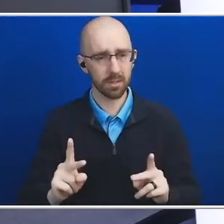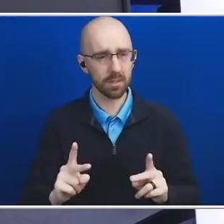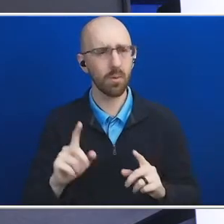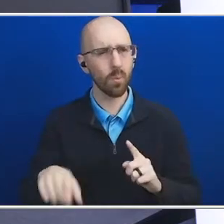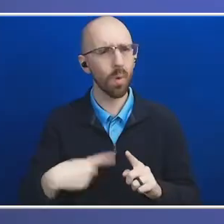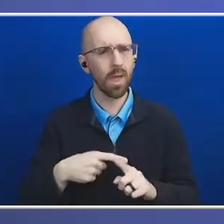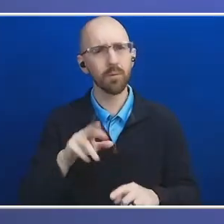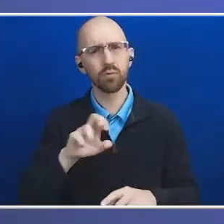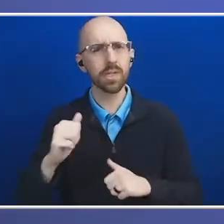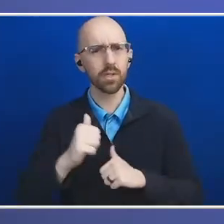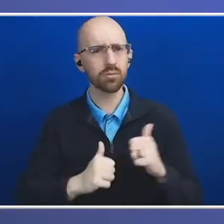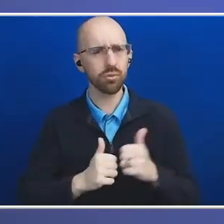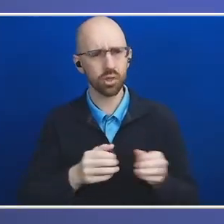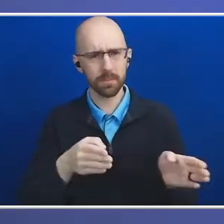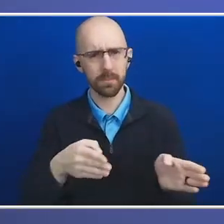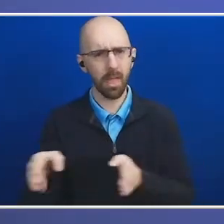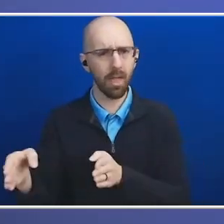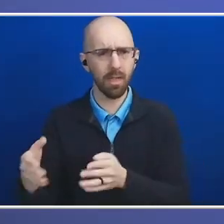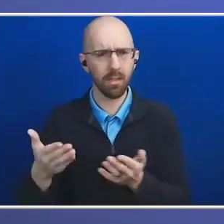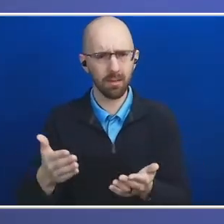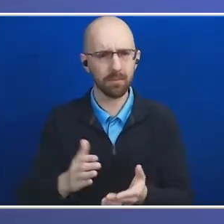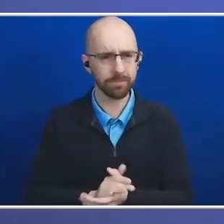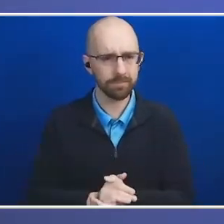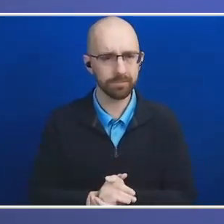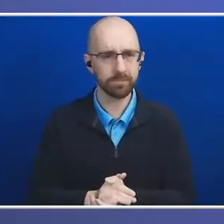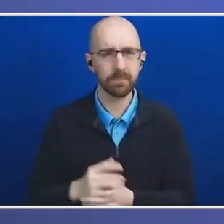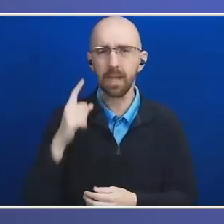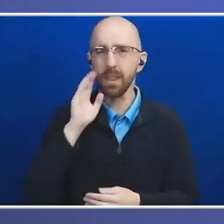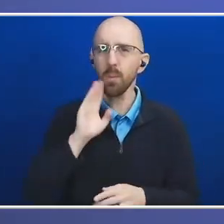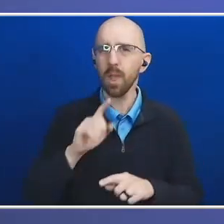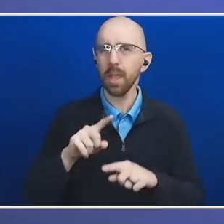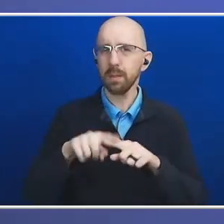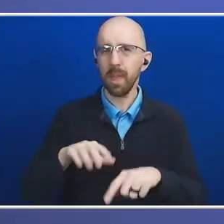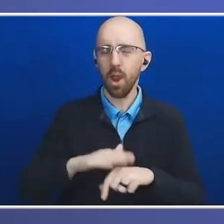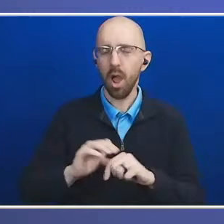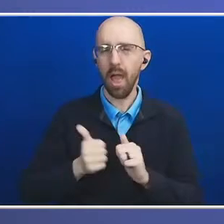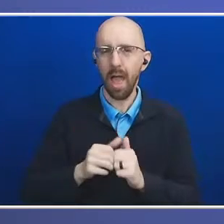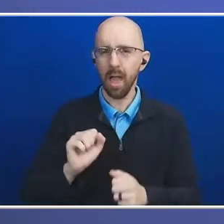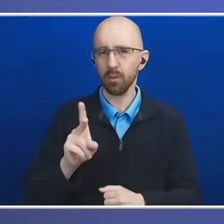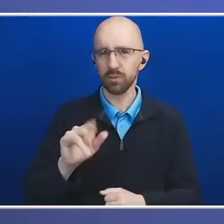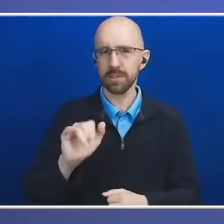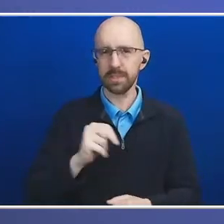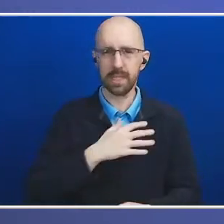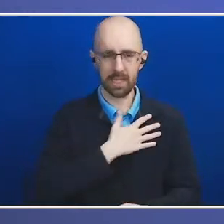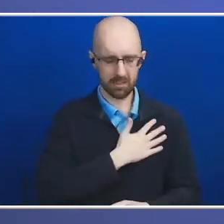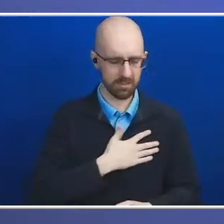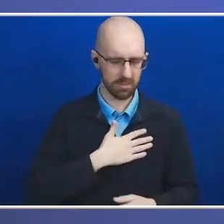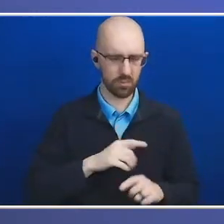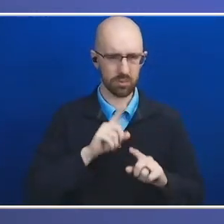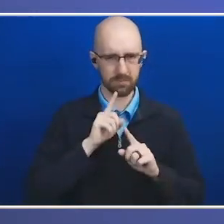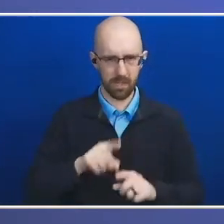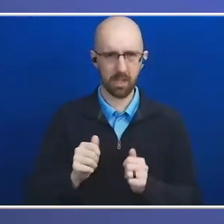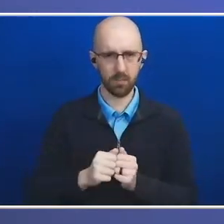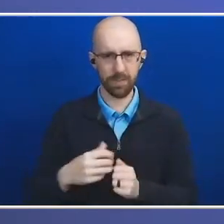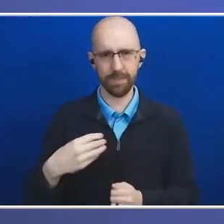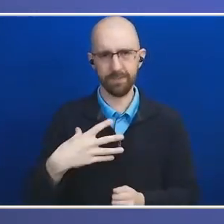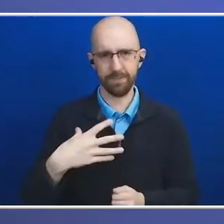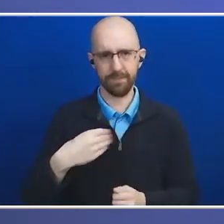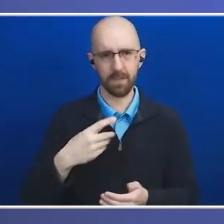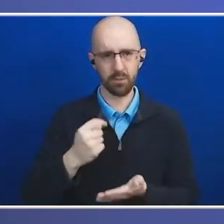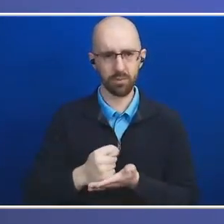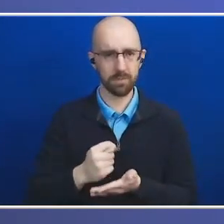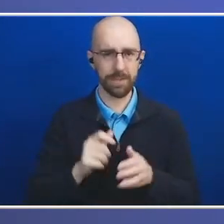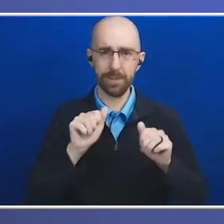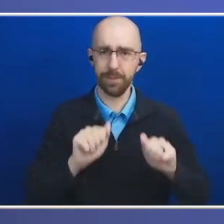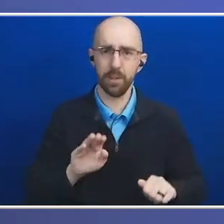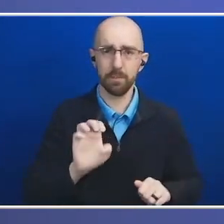for? I think it will depend a lot on how my skin responds with radiation treatments, and so I believe it could be anywhere from 6 to 9